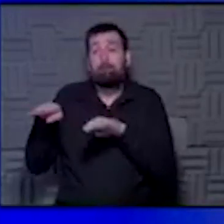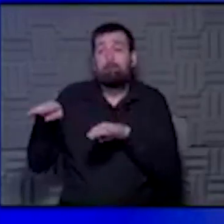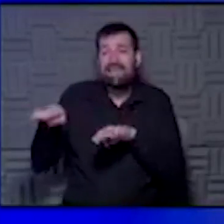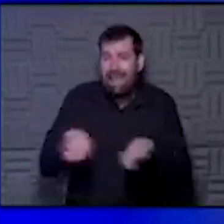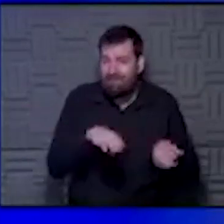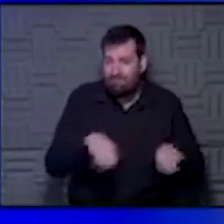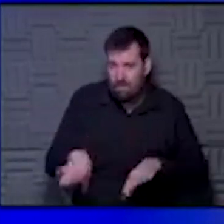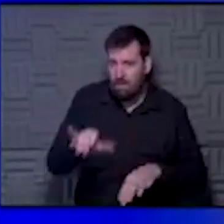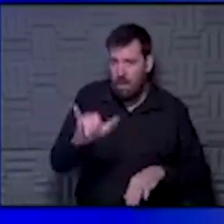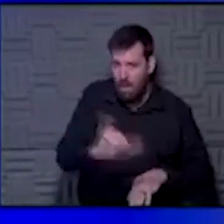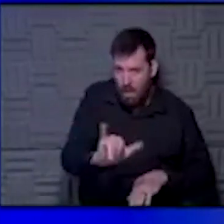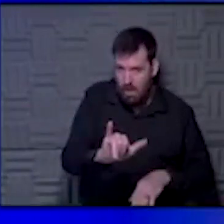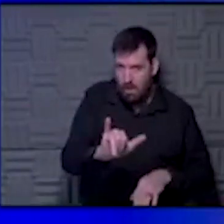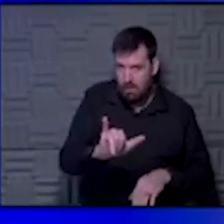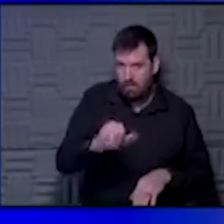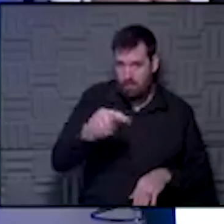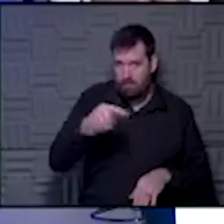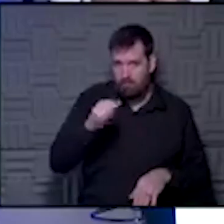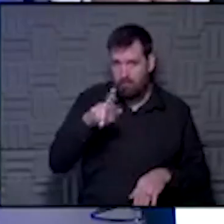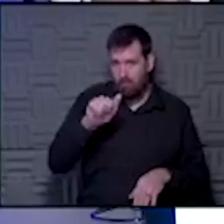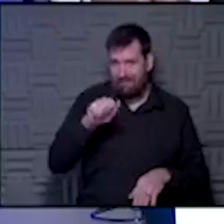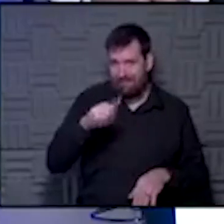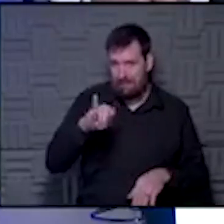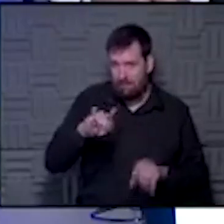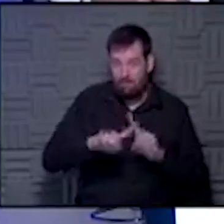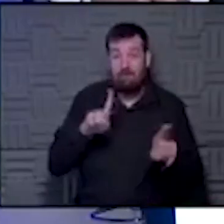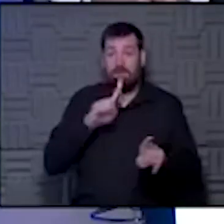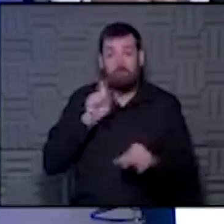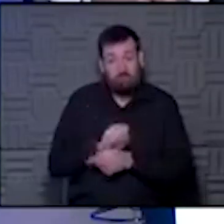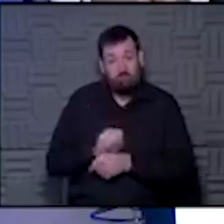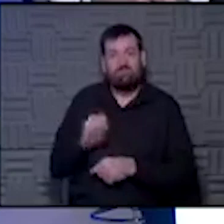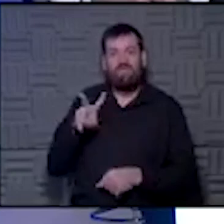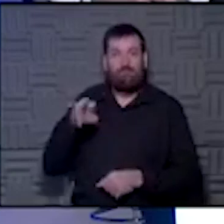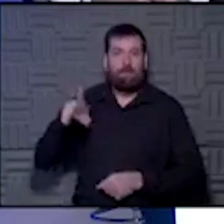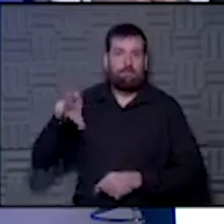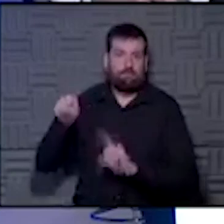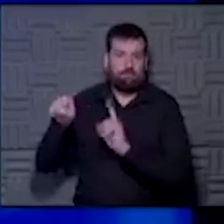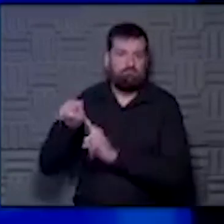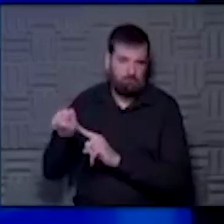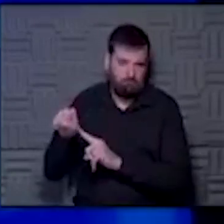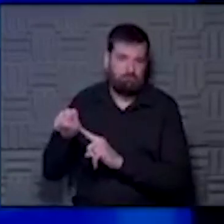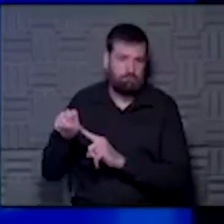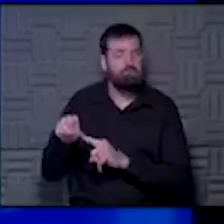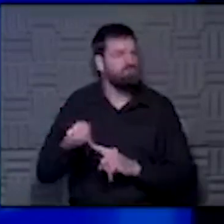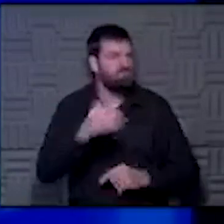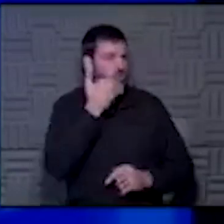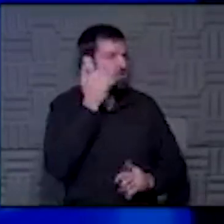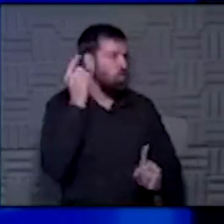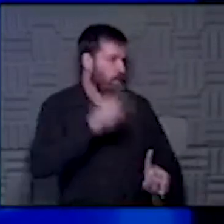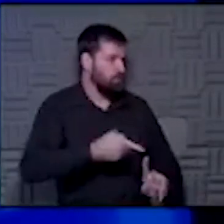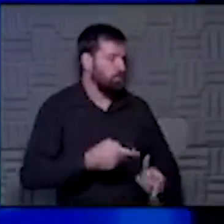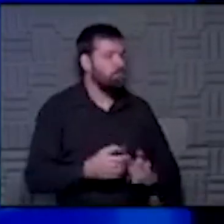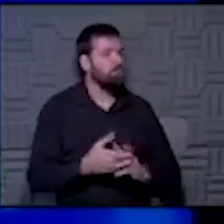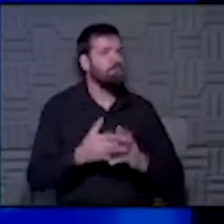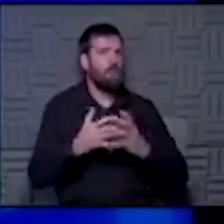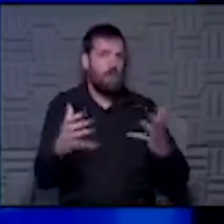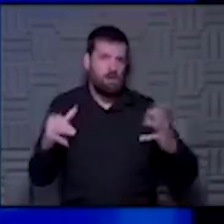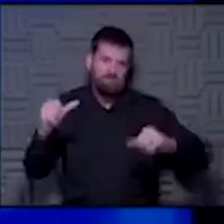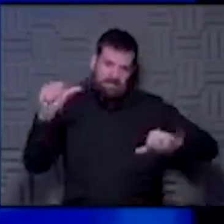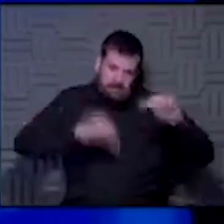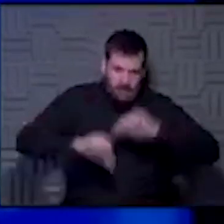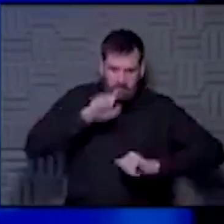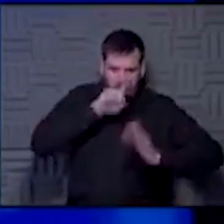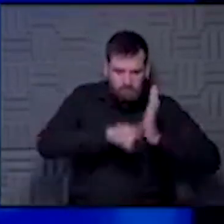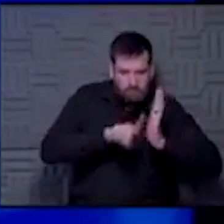parasites, but they're viruses. Yeah, I think that's a great point. So, there's a lot of science in the virology